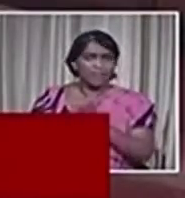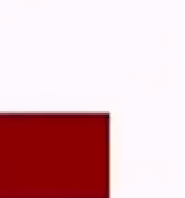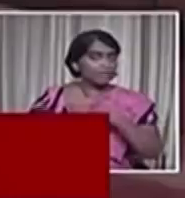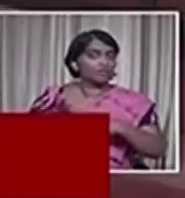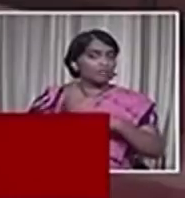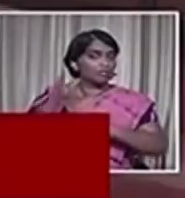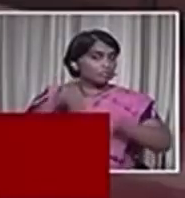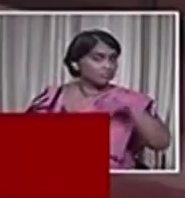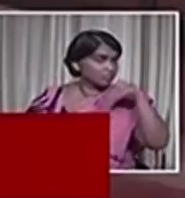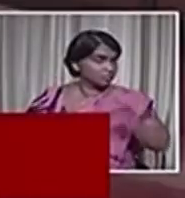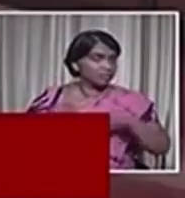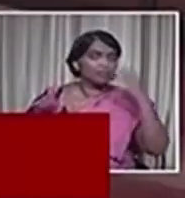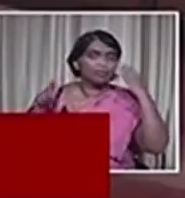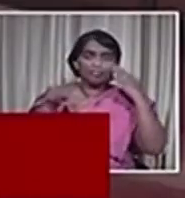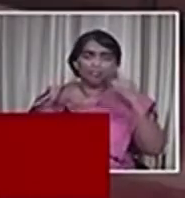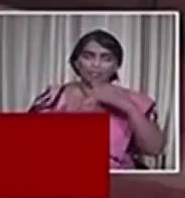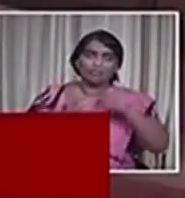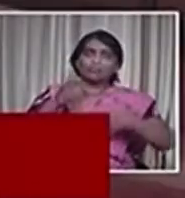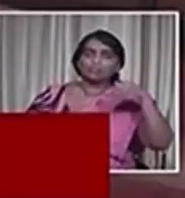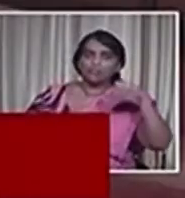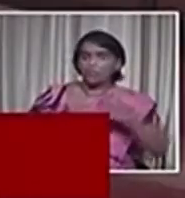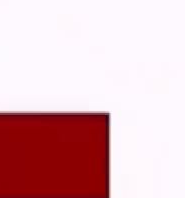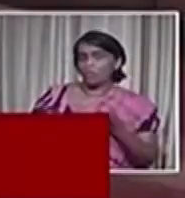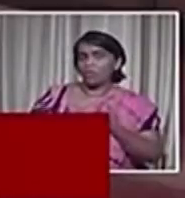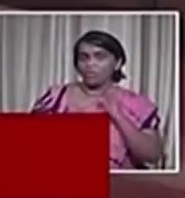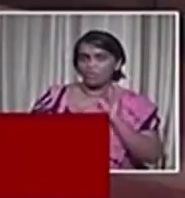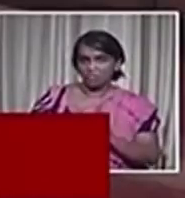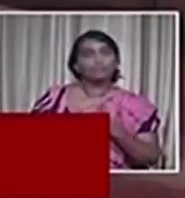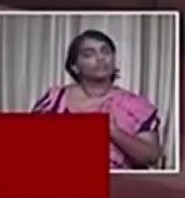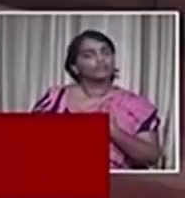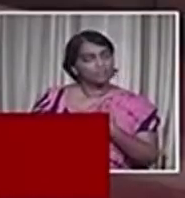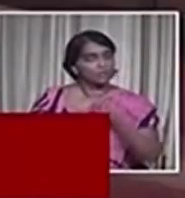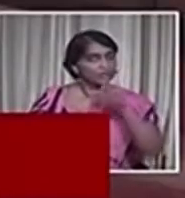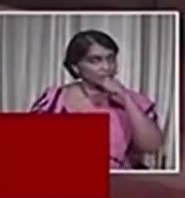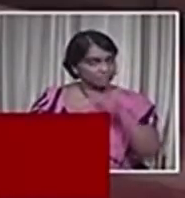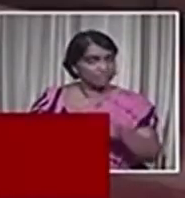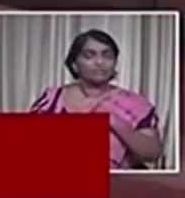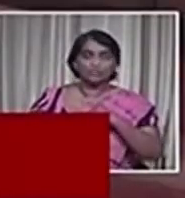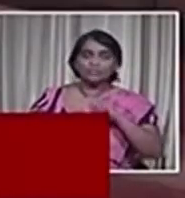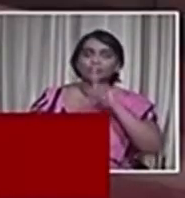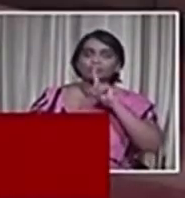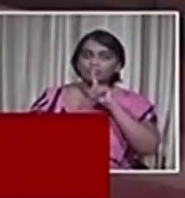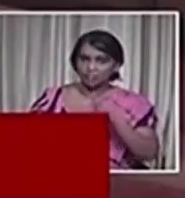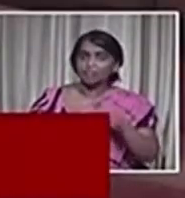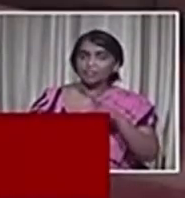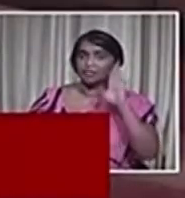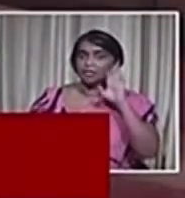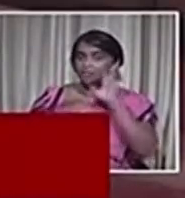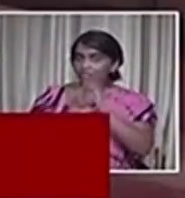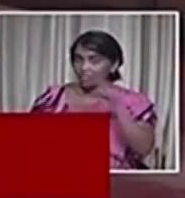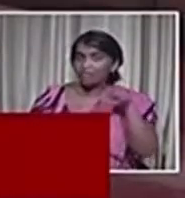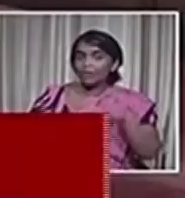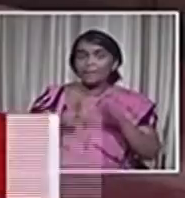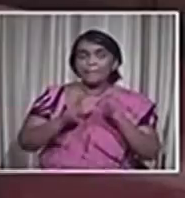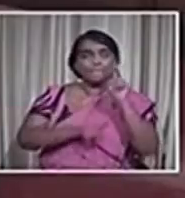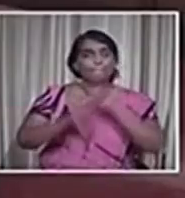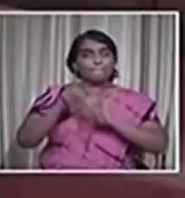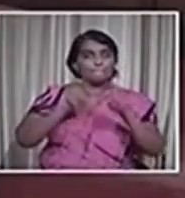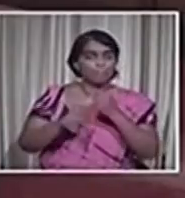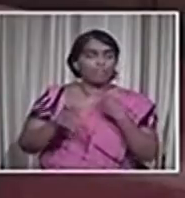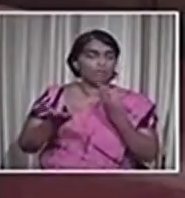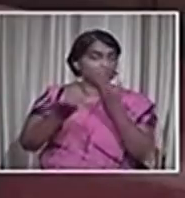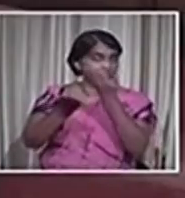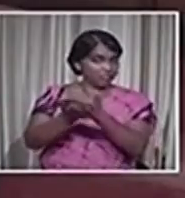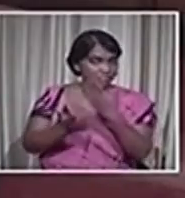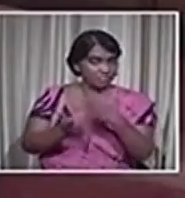on it. I'm insisting that we put to vote the proclamation of emergency as made by the President on